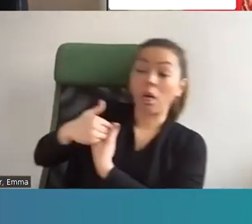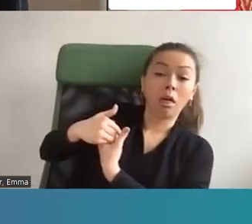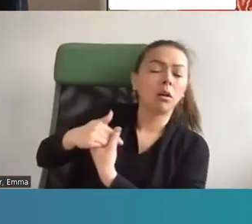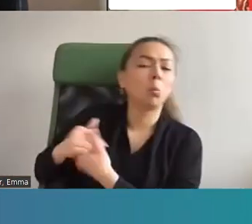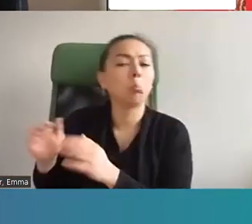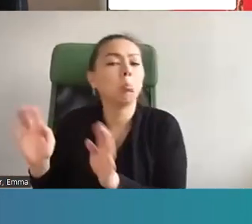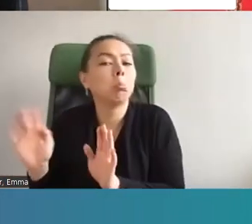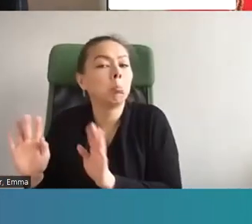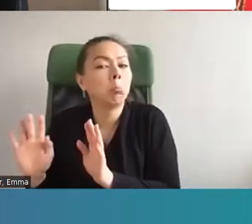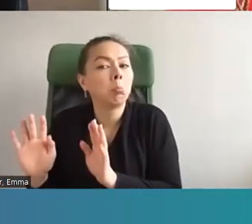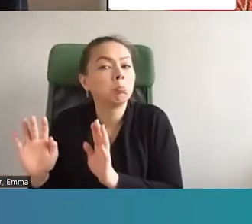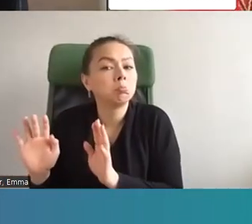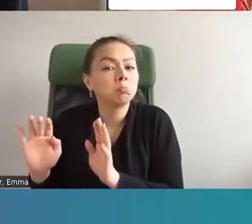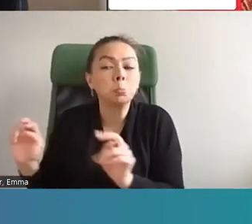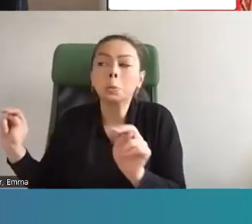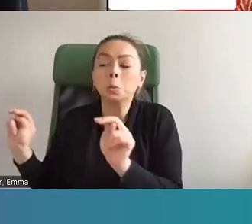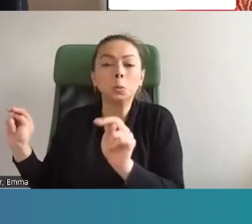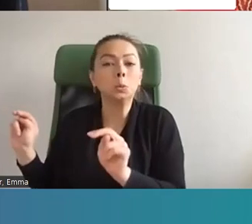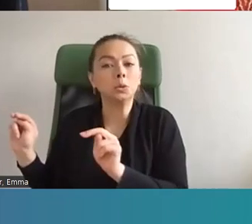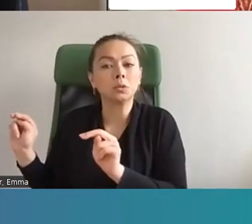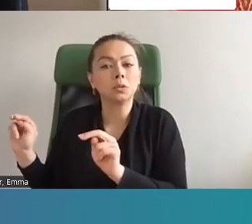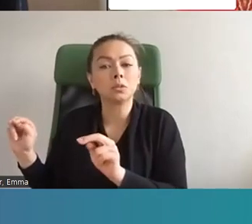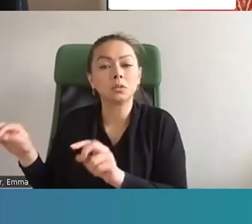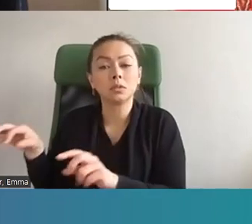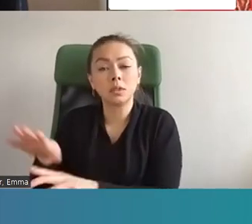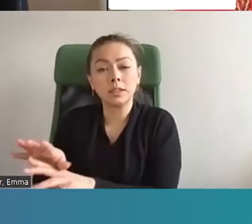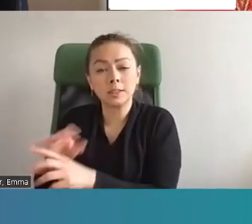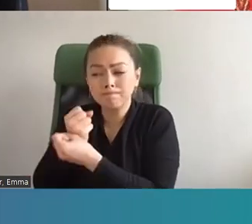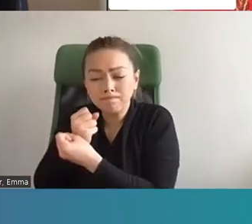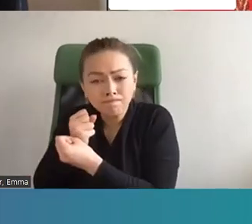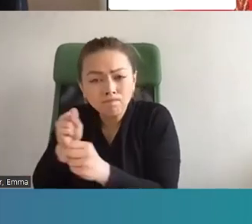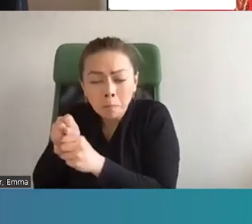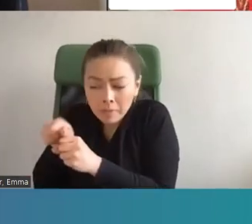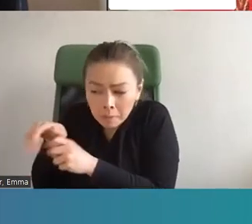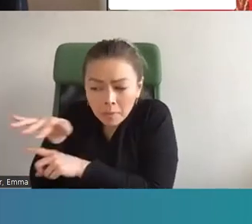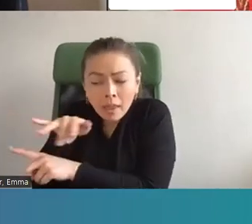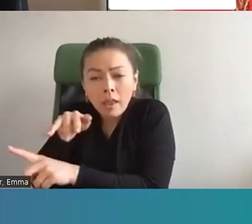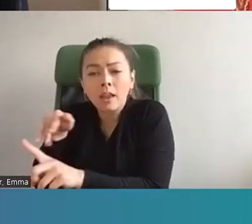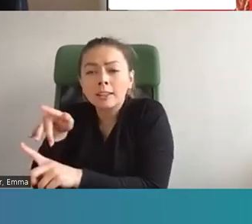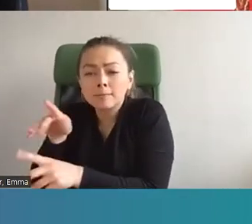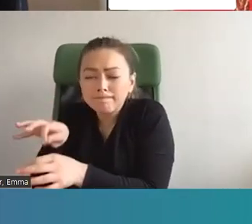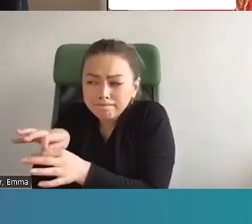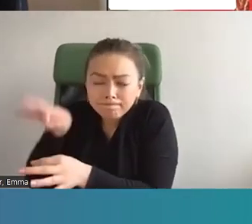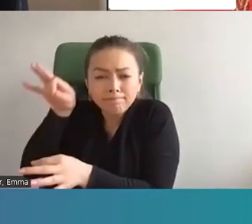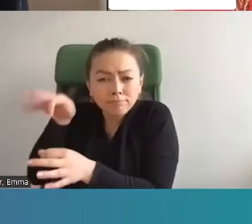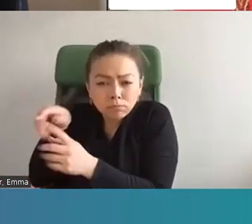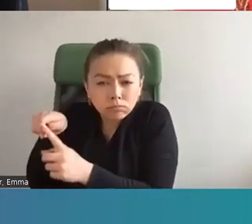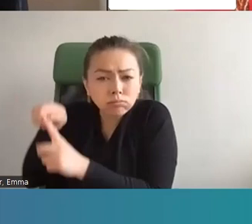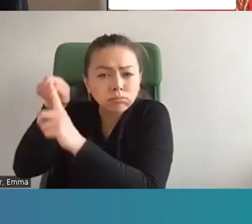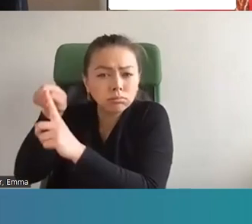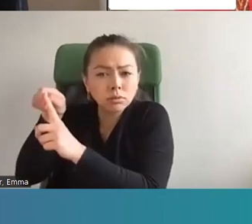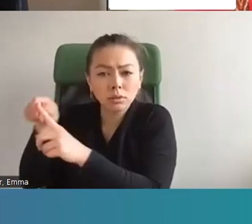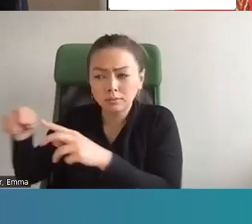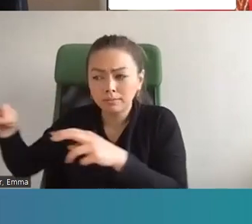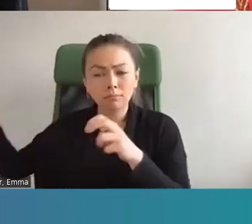meet in the sacred space and to have conversation, to come clear. And if there was something